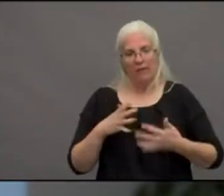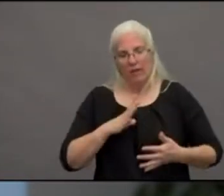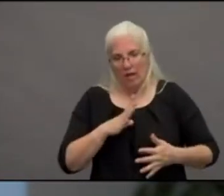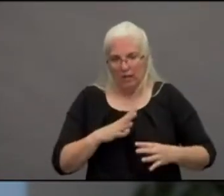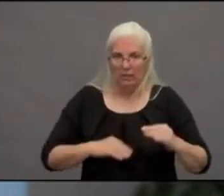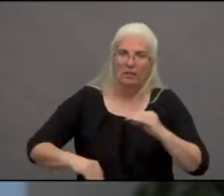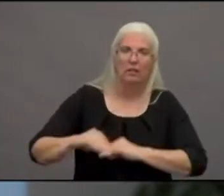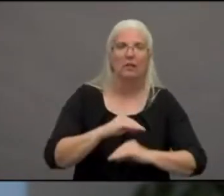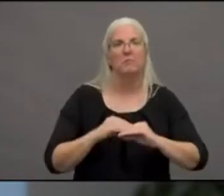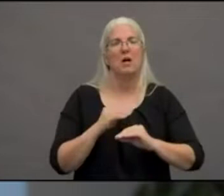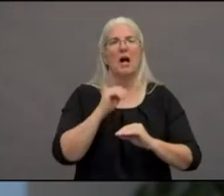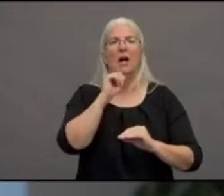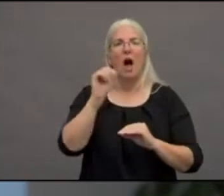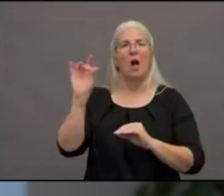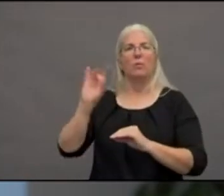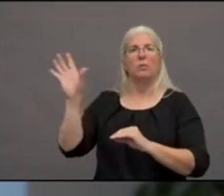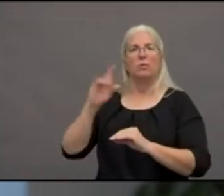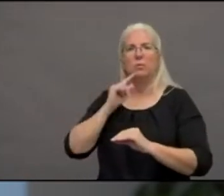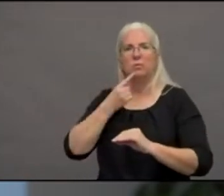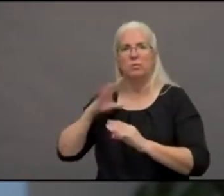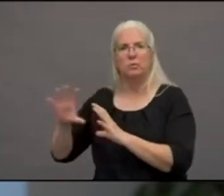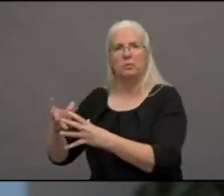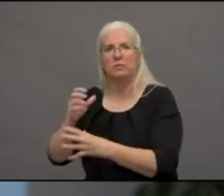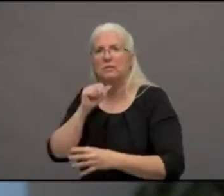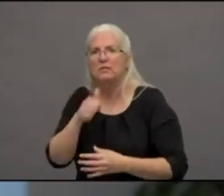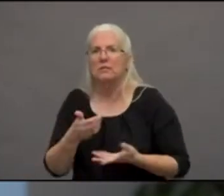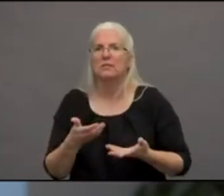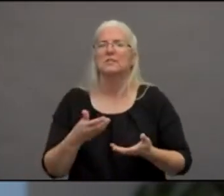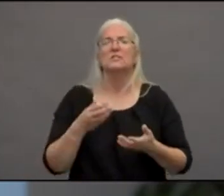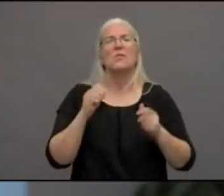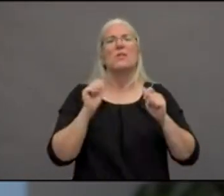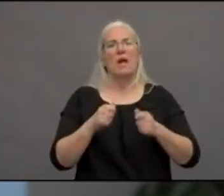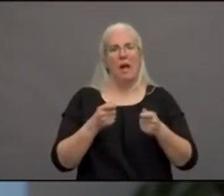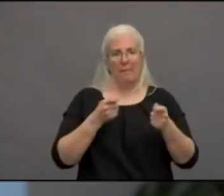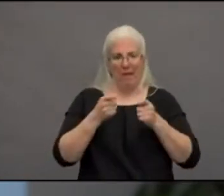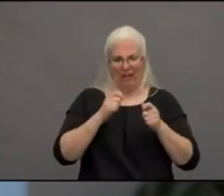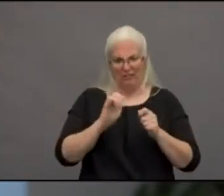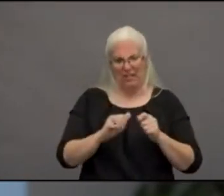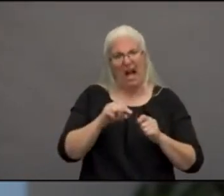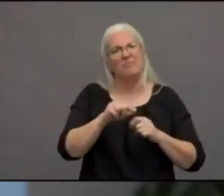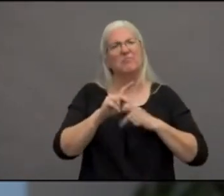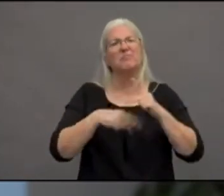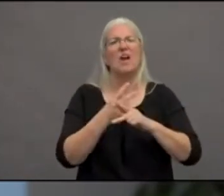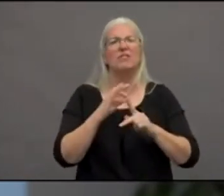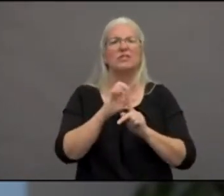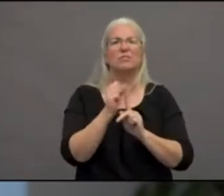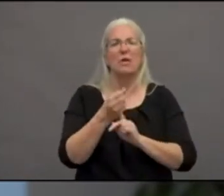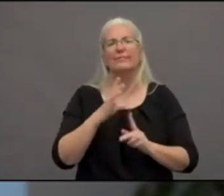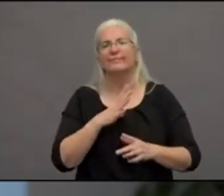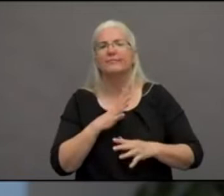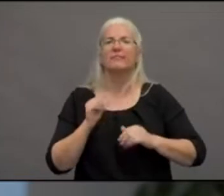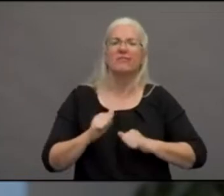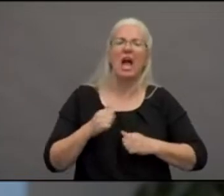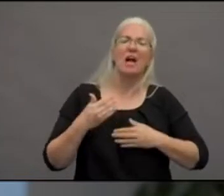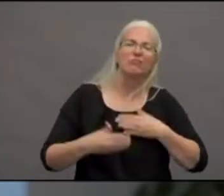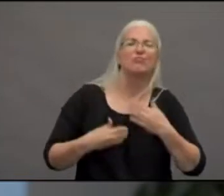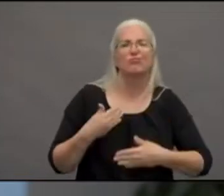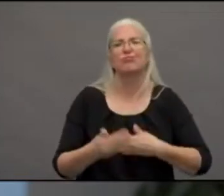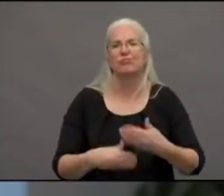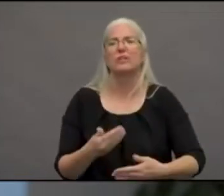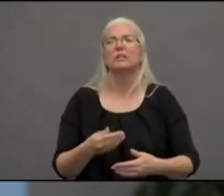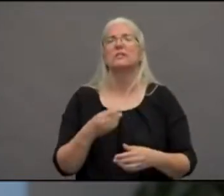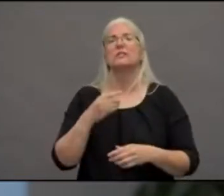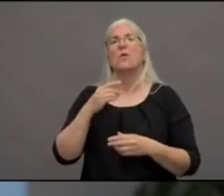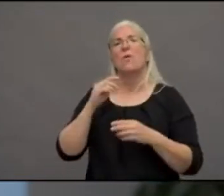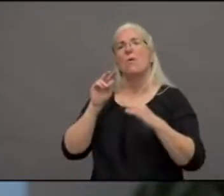and kind of managing those kinds of circumstances. We look to the future in terms of thinking about how